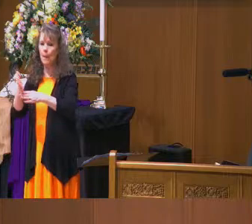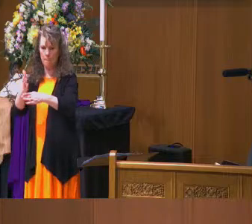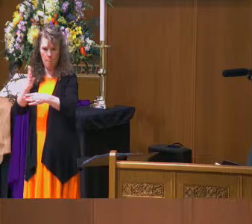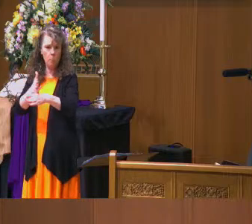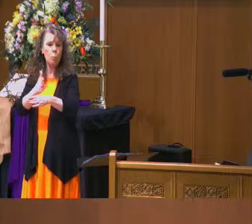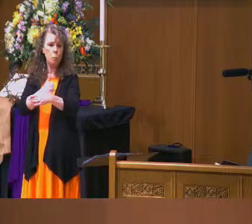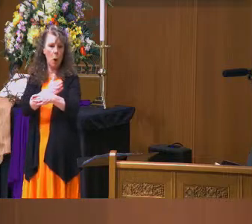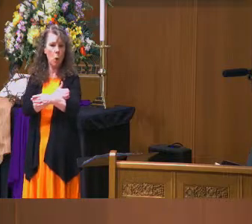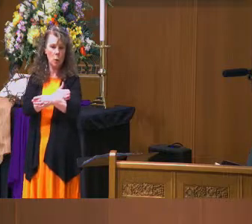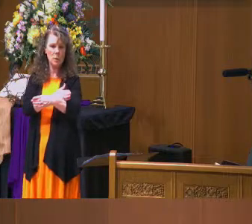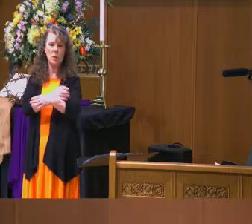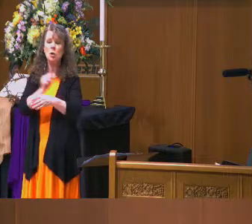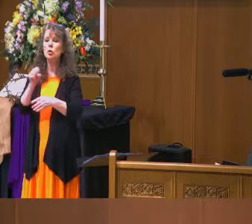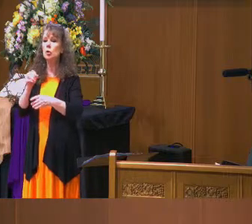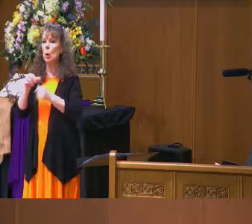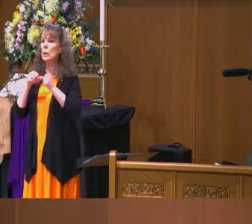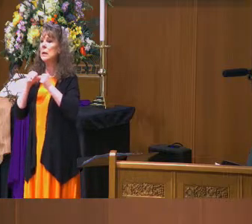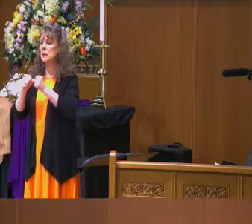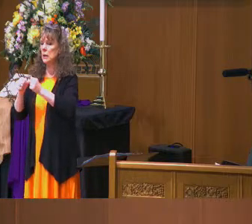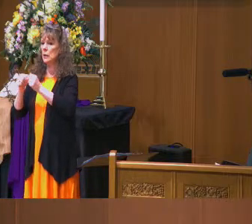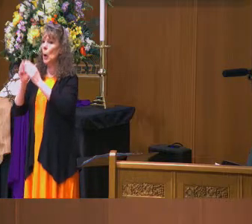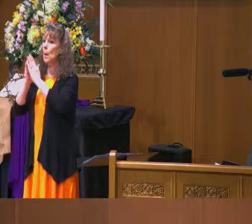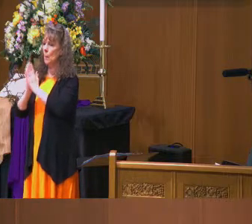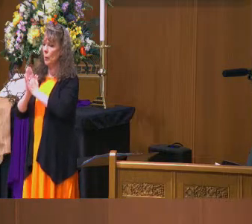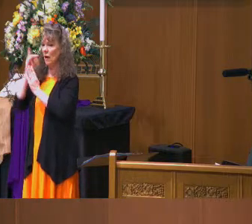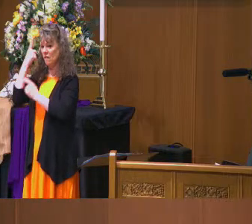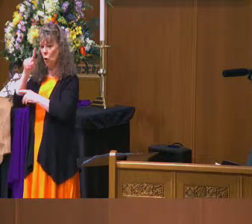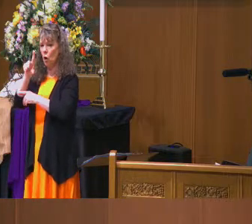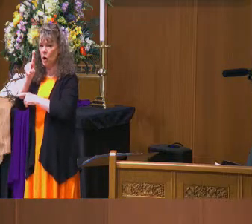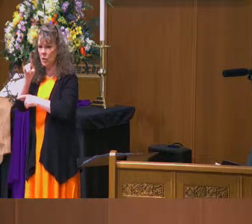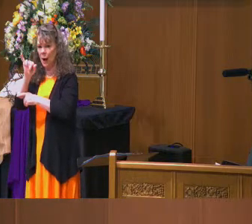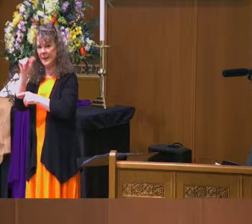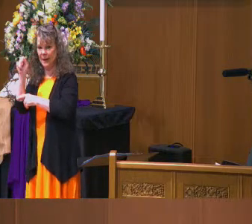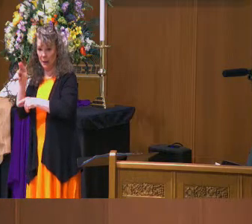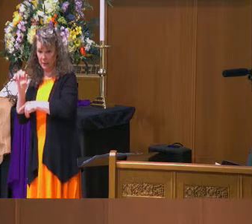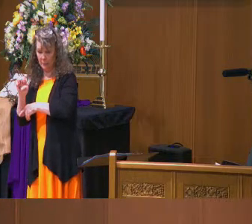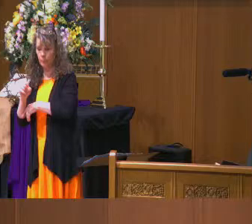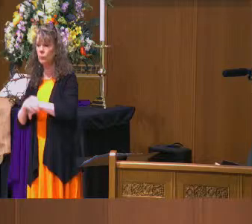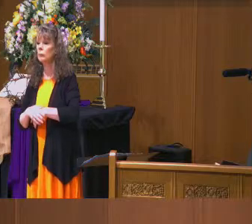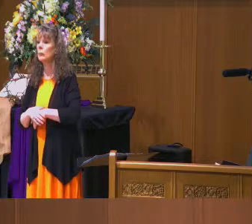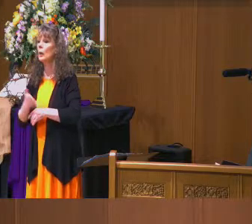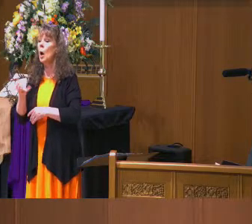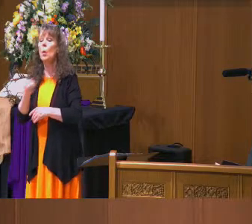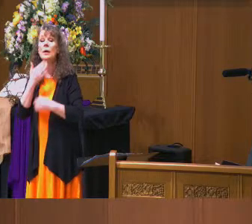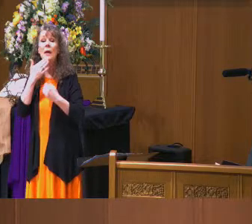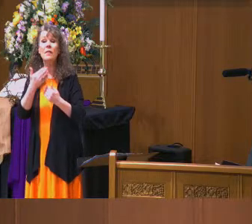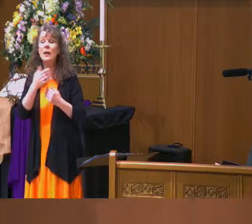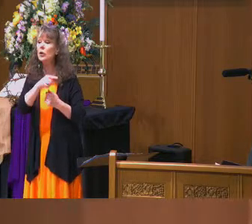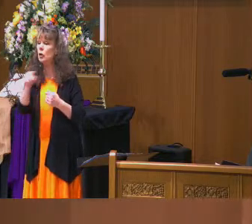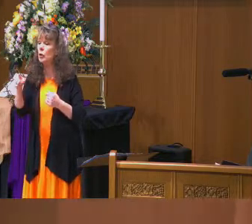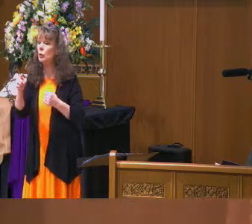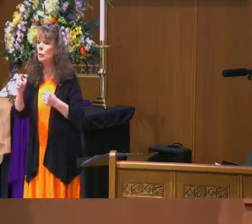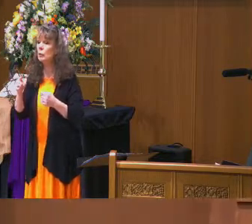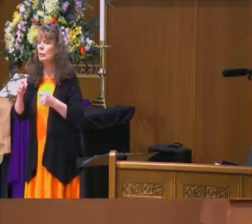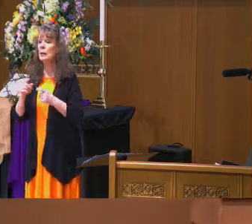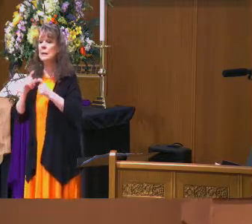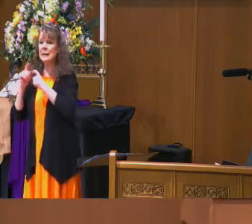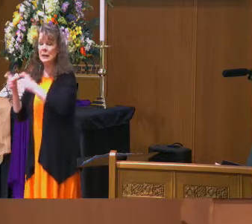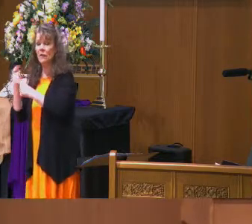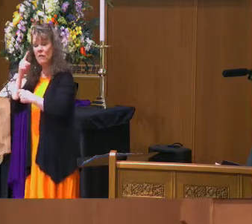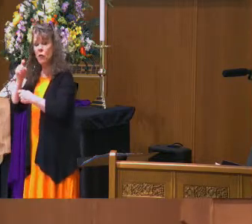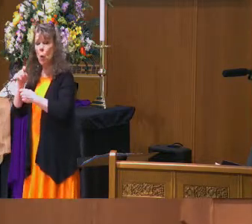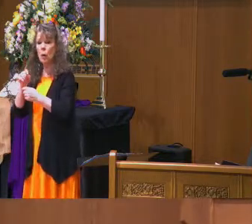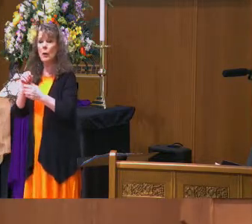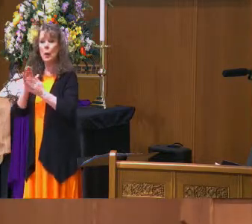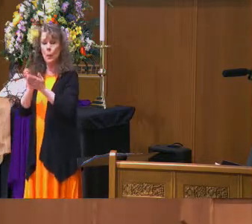progress. So we just continue to lift her in prayer. I want to thank all of you who contributed to the book that the staff gave to